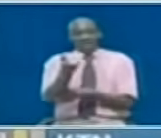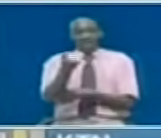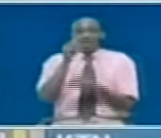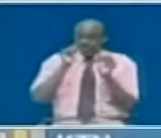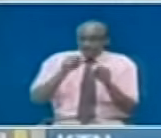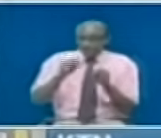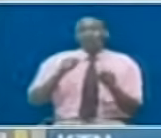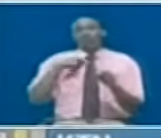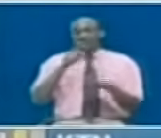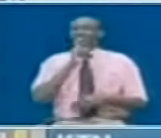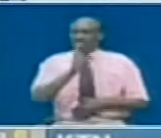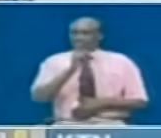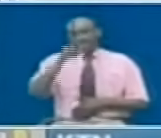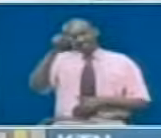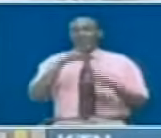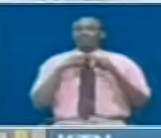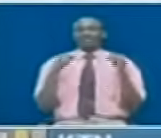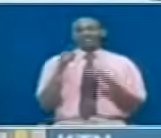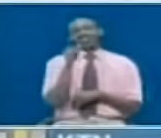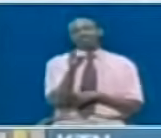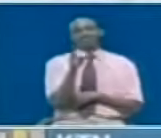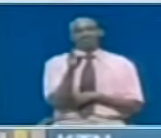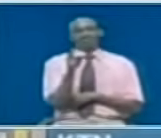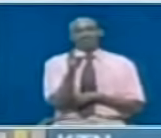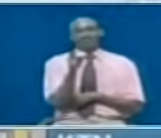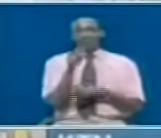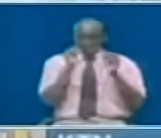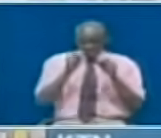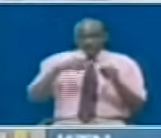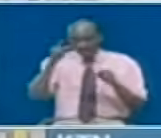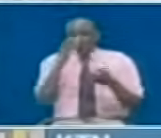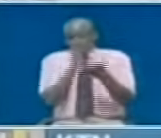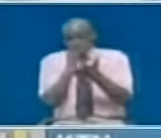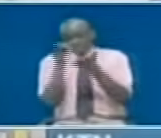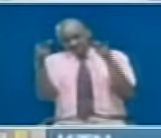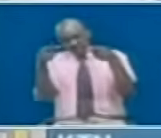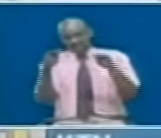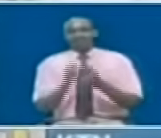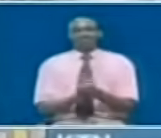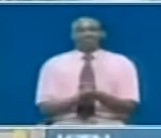stern disciplinary actions will be taken against the pastor if the claims are proved to be true.